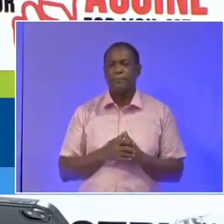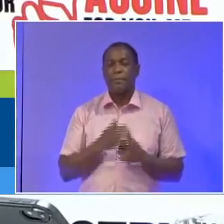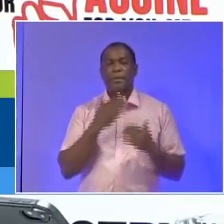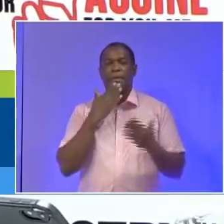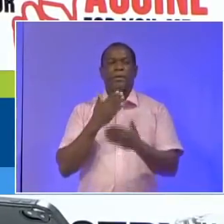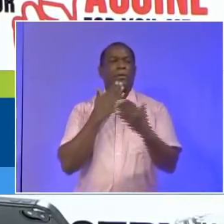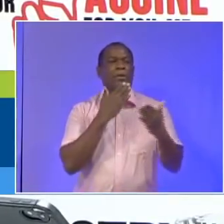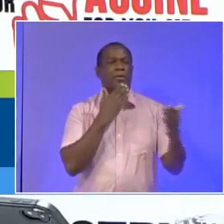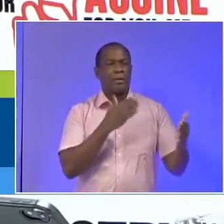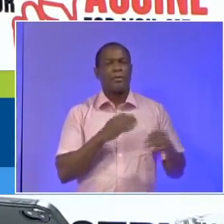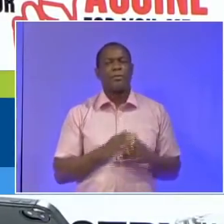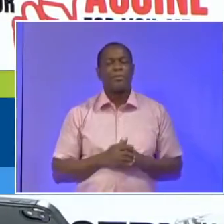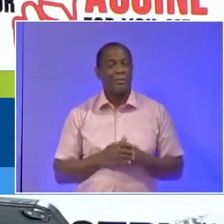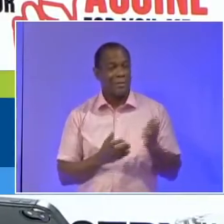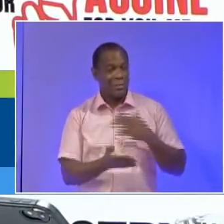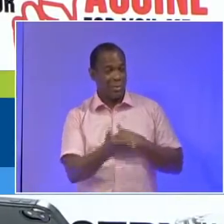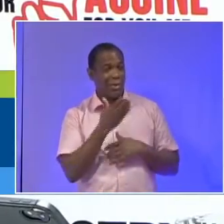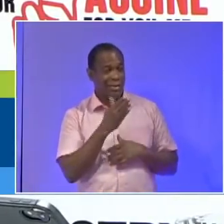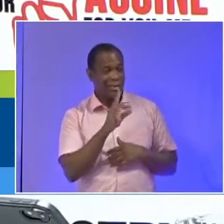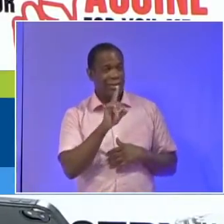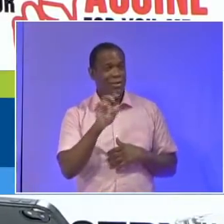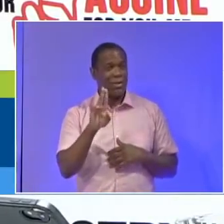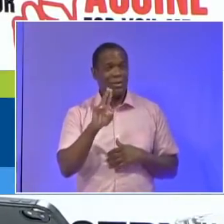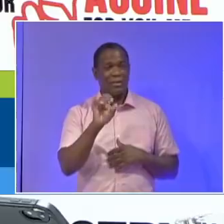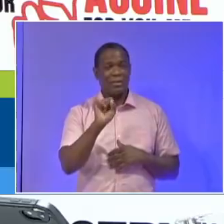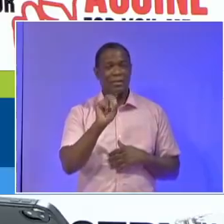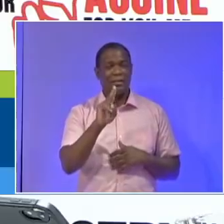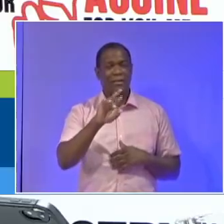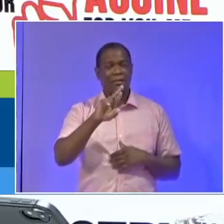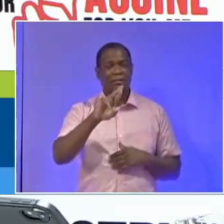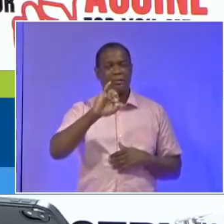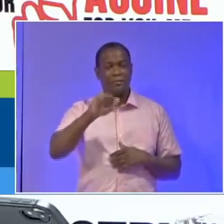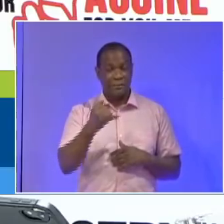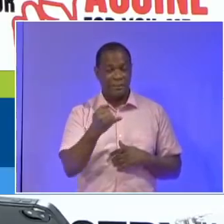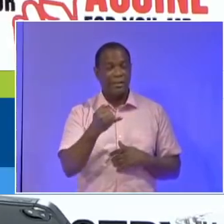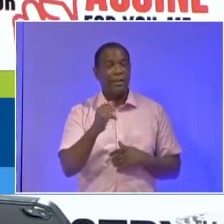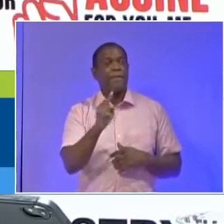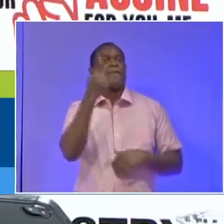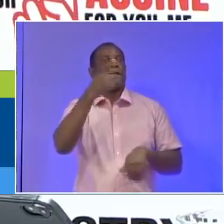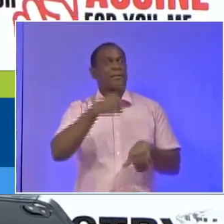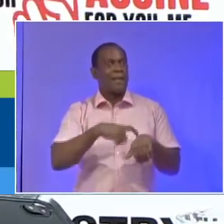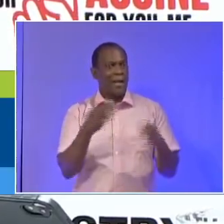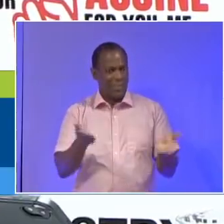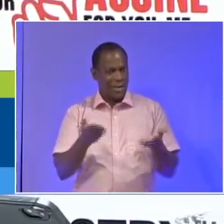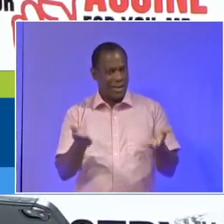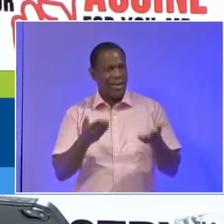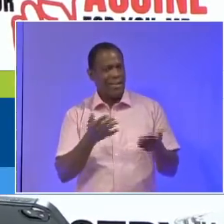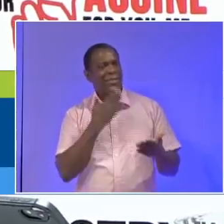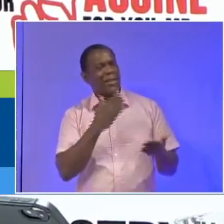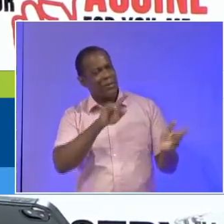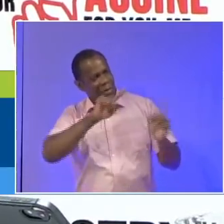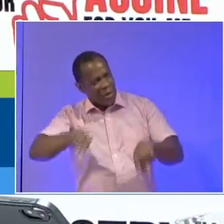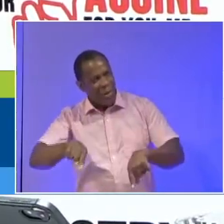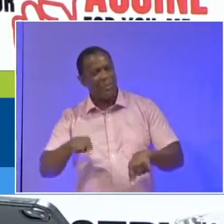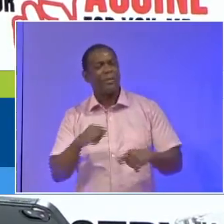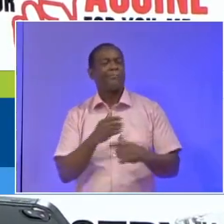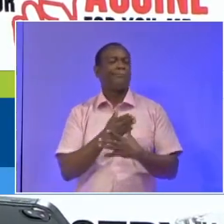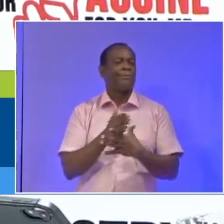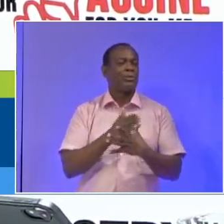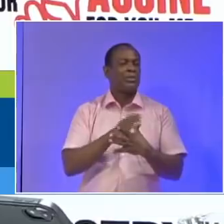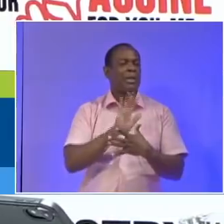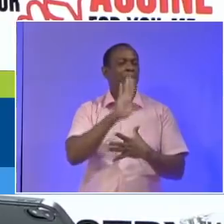good morning to Dr. Suraj, first time at the press conference. And I want to thank you for coming out here this morning and sharing your